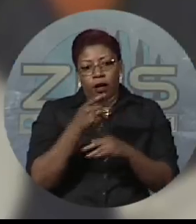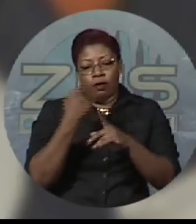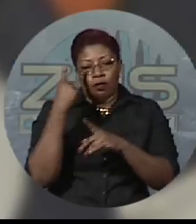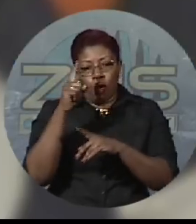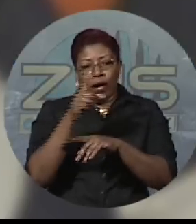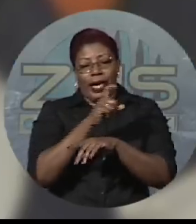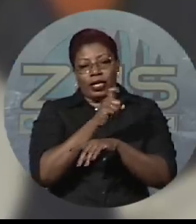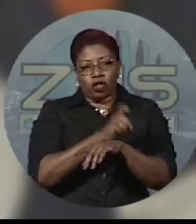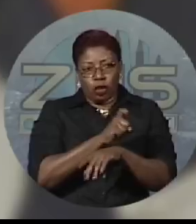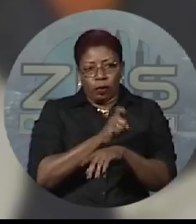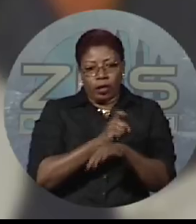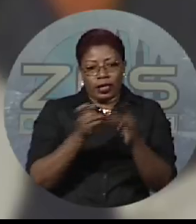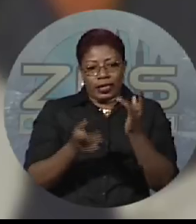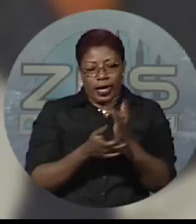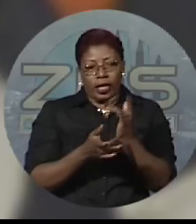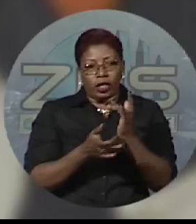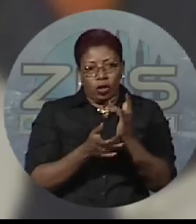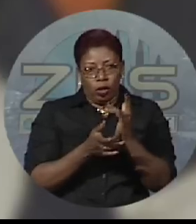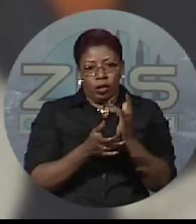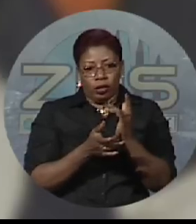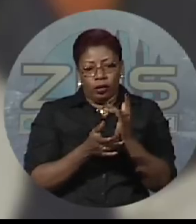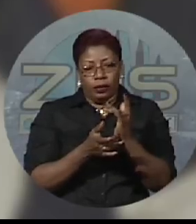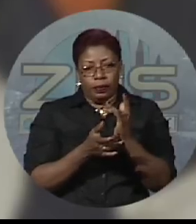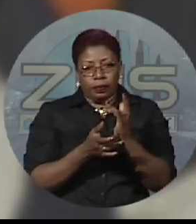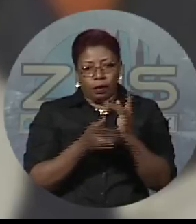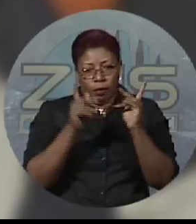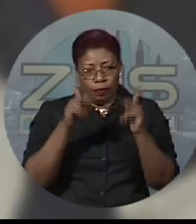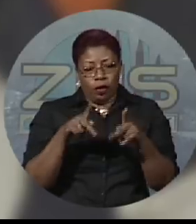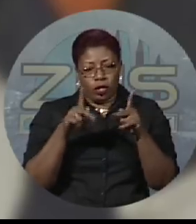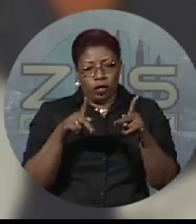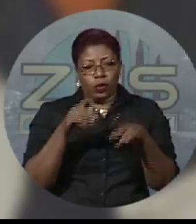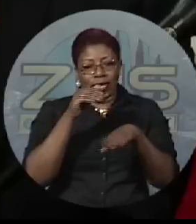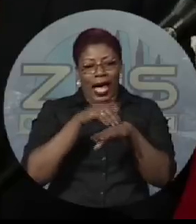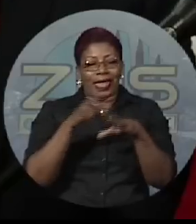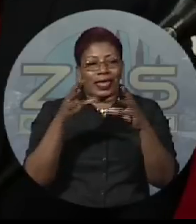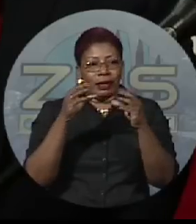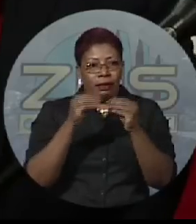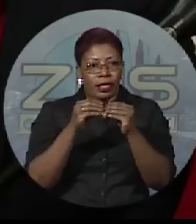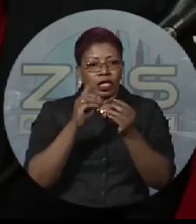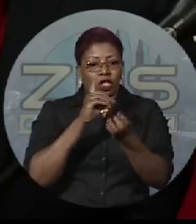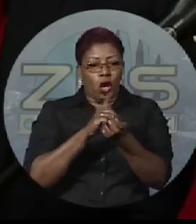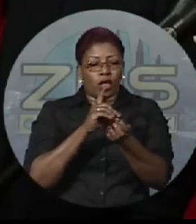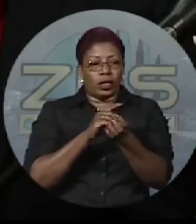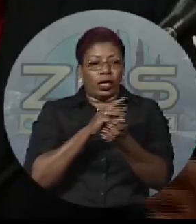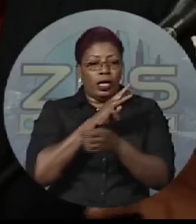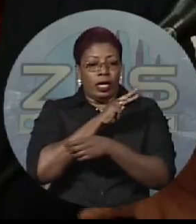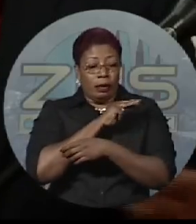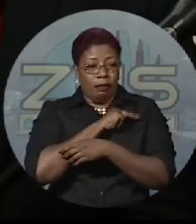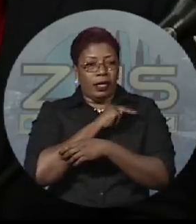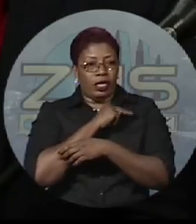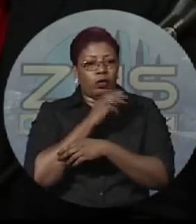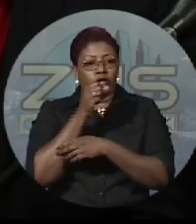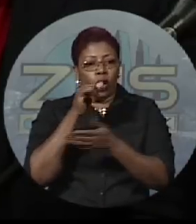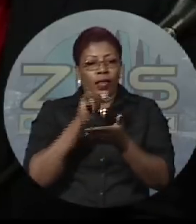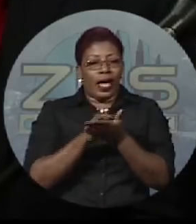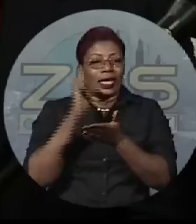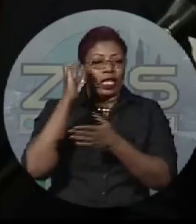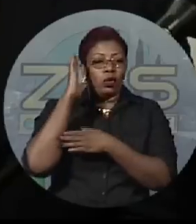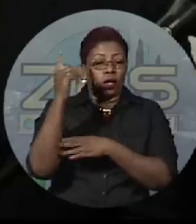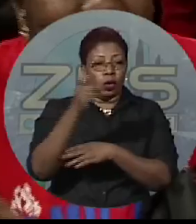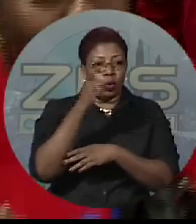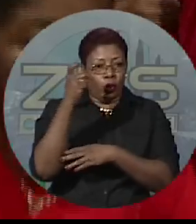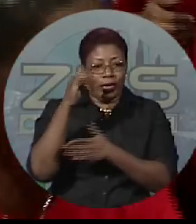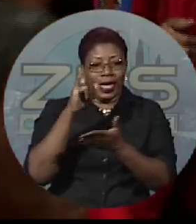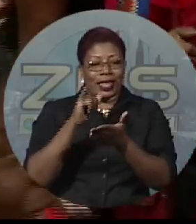Exuma. The technological entrepreneur wasn't present at Wednesday night's meeting, but Dr. Minnis is very confident he will win that